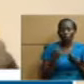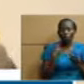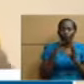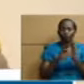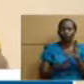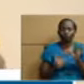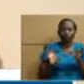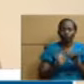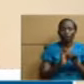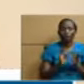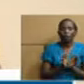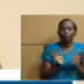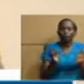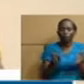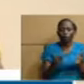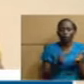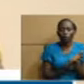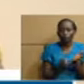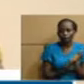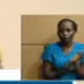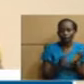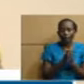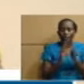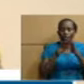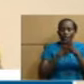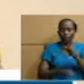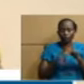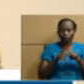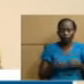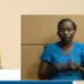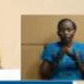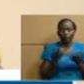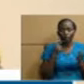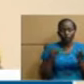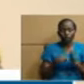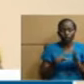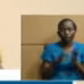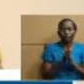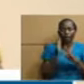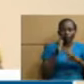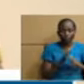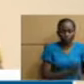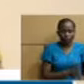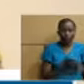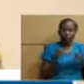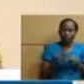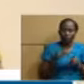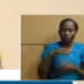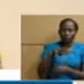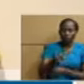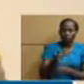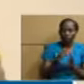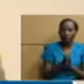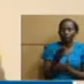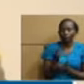of the Republic of Uganda and the laws that address issues of risks and vulnerabilities, as well as regional and